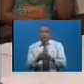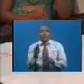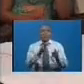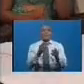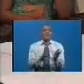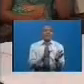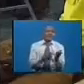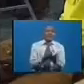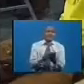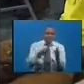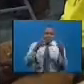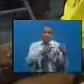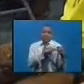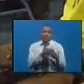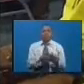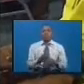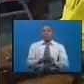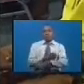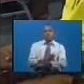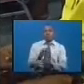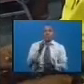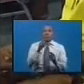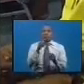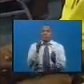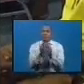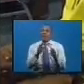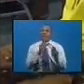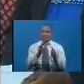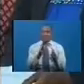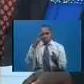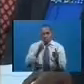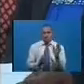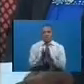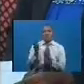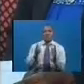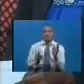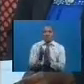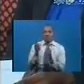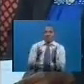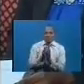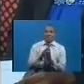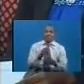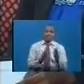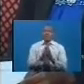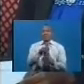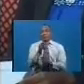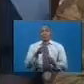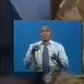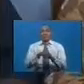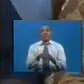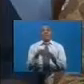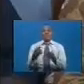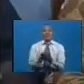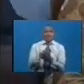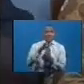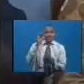Ghanaian media in strengthening marginalized voices for democratic development. Panelists at the forum comprised representatives from the